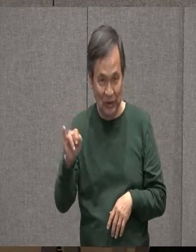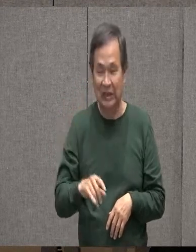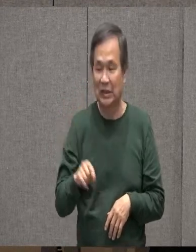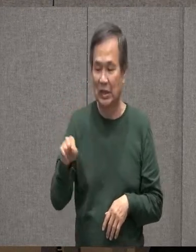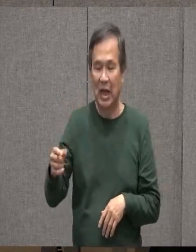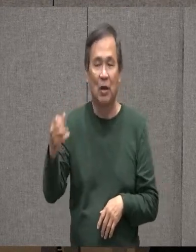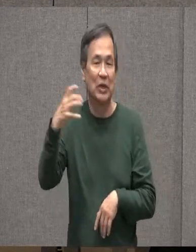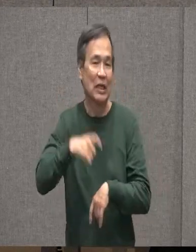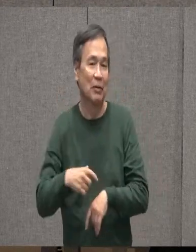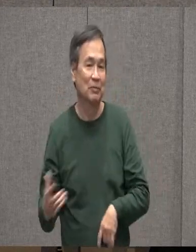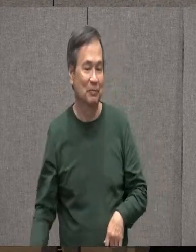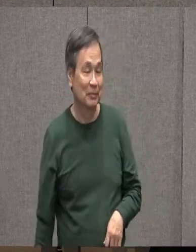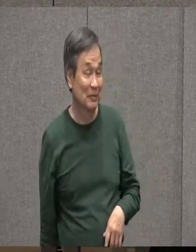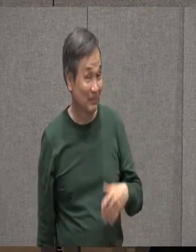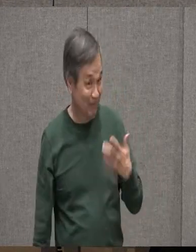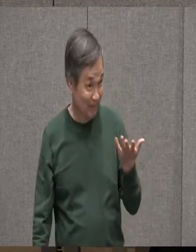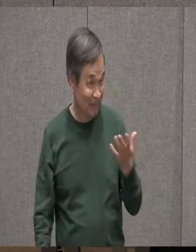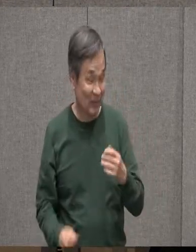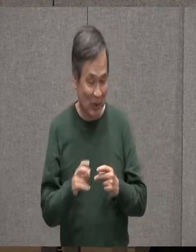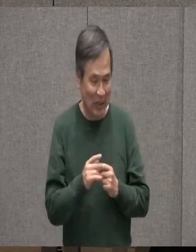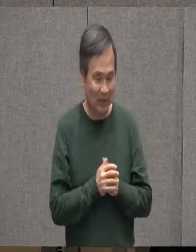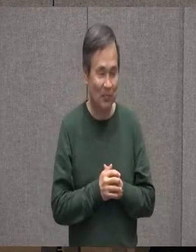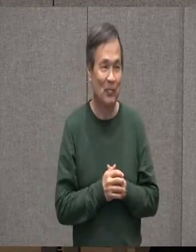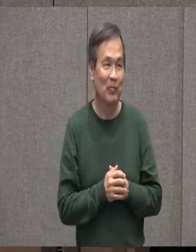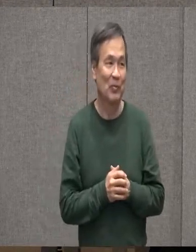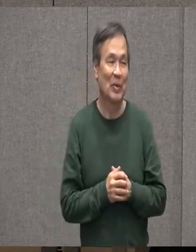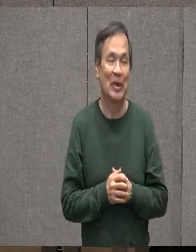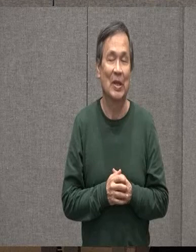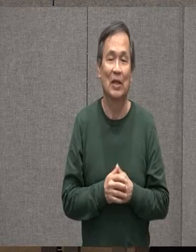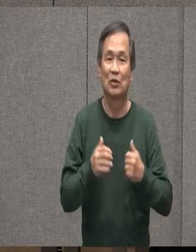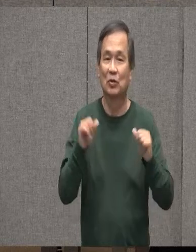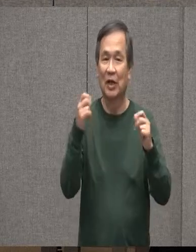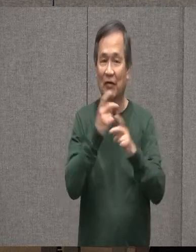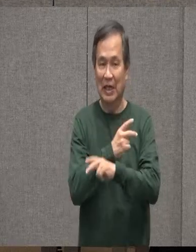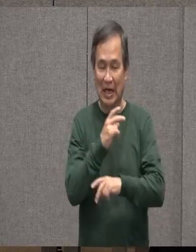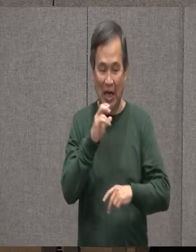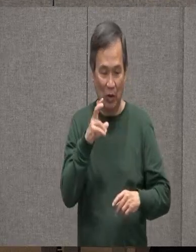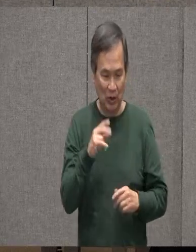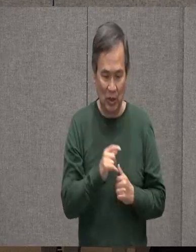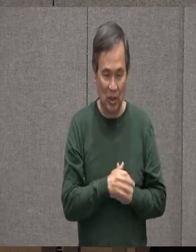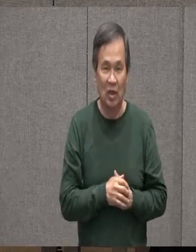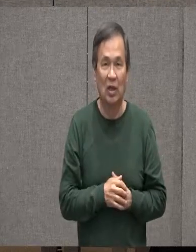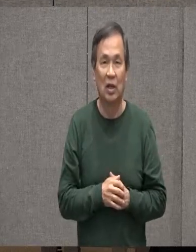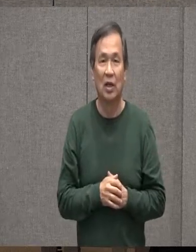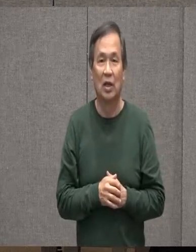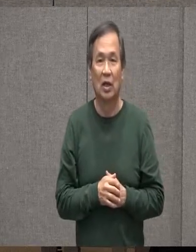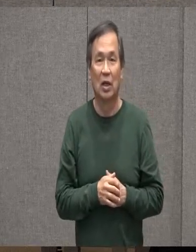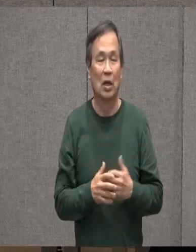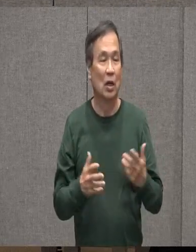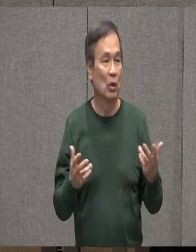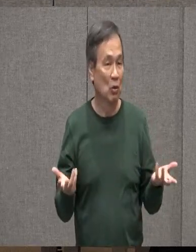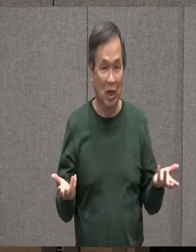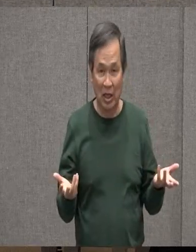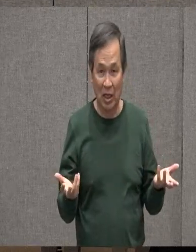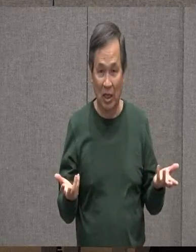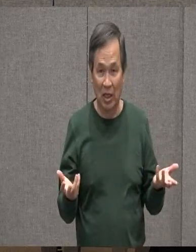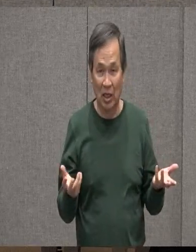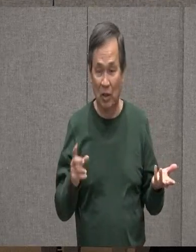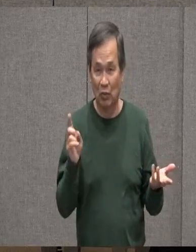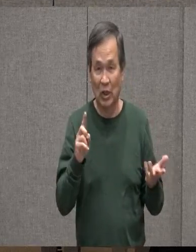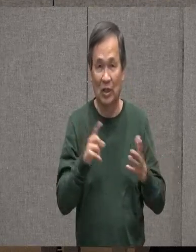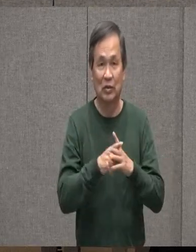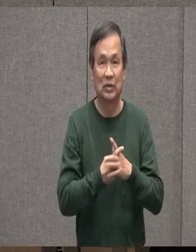without any guidance. So let's go ahead and let's mark it up. Cindy's cats love to jump in and out of their cat